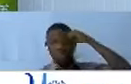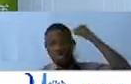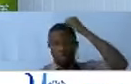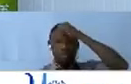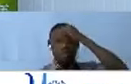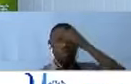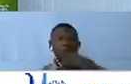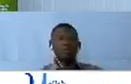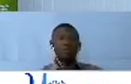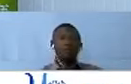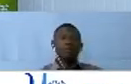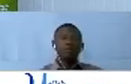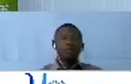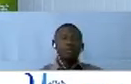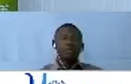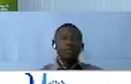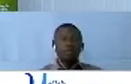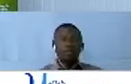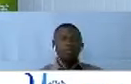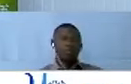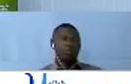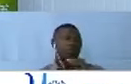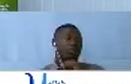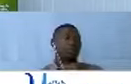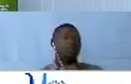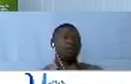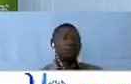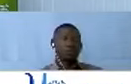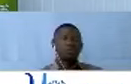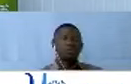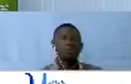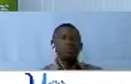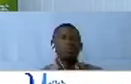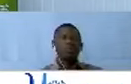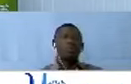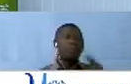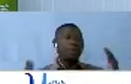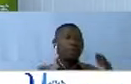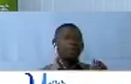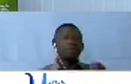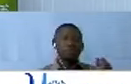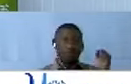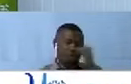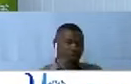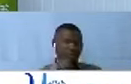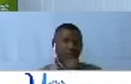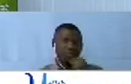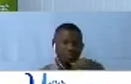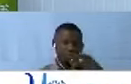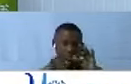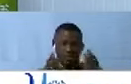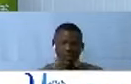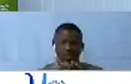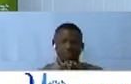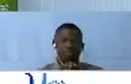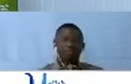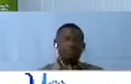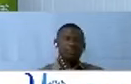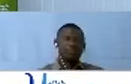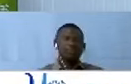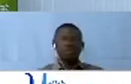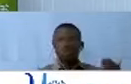kang. I was retained at Major Crime Squad. Yeah, into Major Crime Squad halimbi. Until